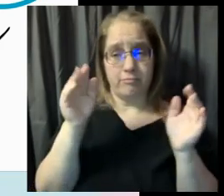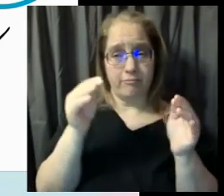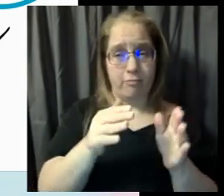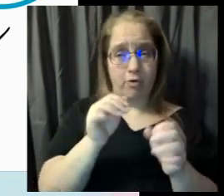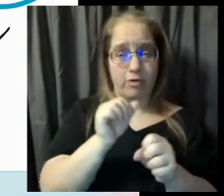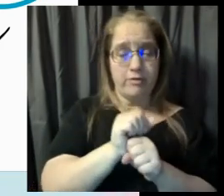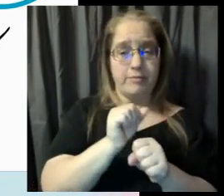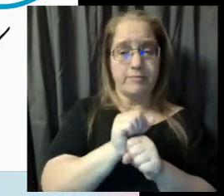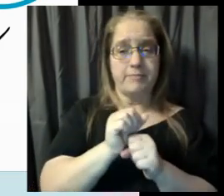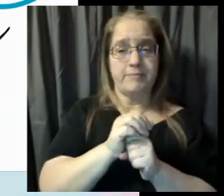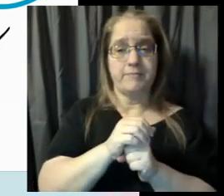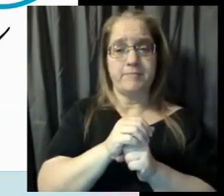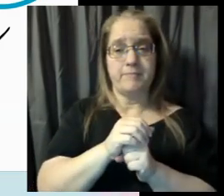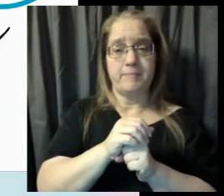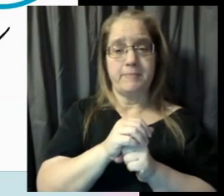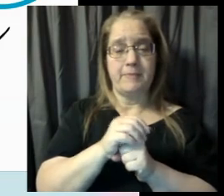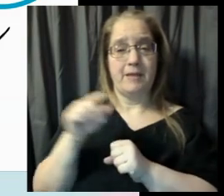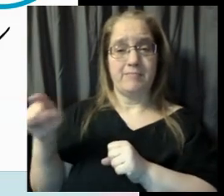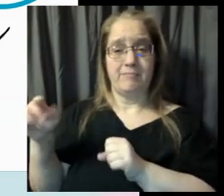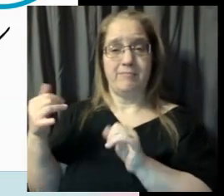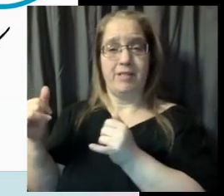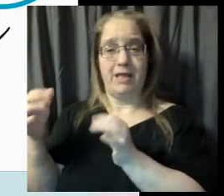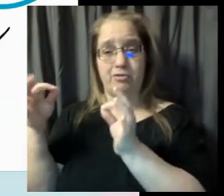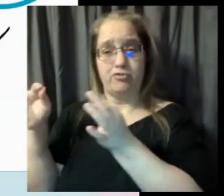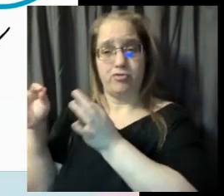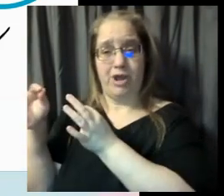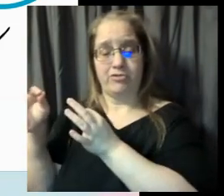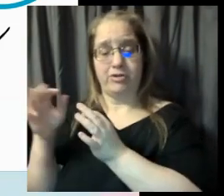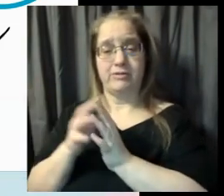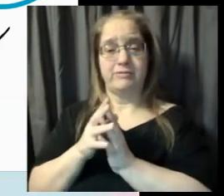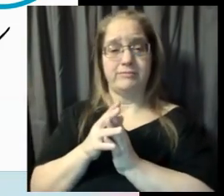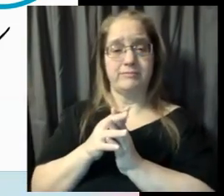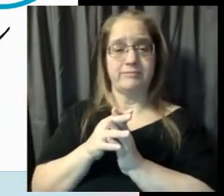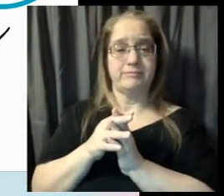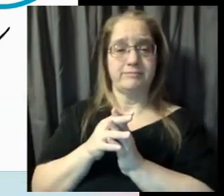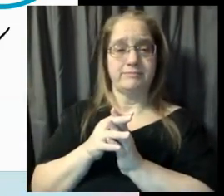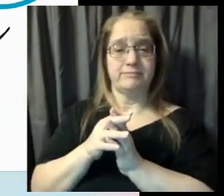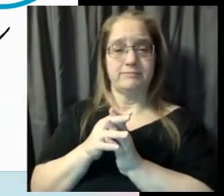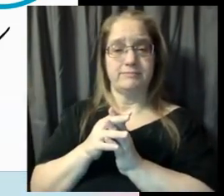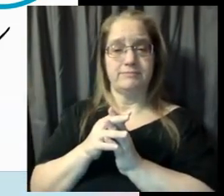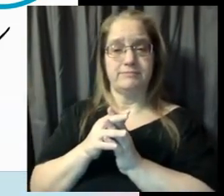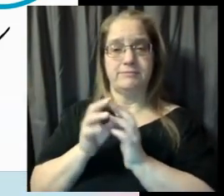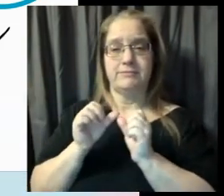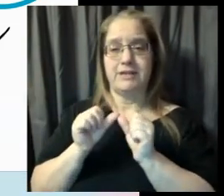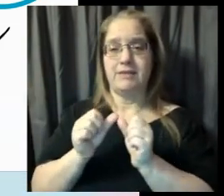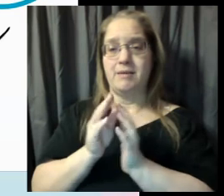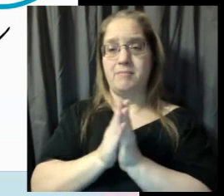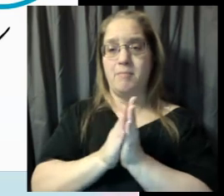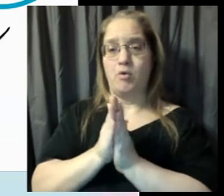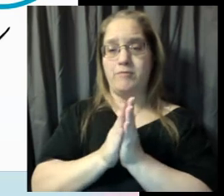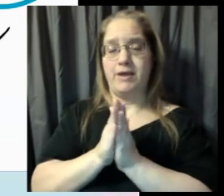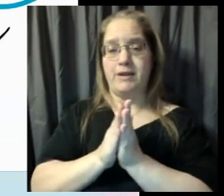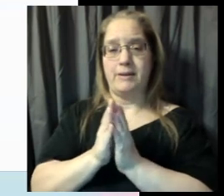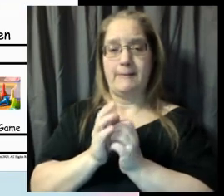get your homework done, even though there's distraction, could be potentially distracted. You just want to keep them motivated to keep working on the